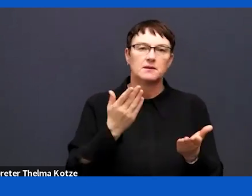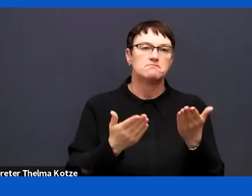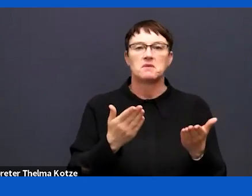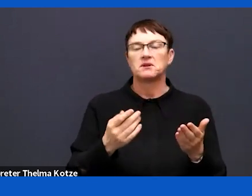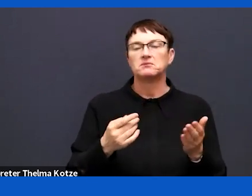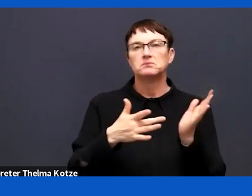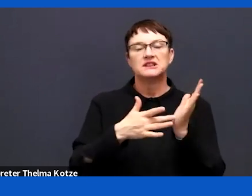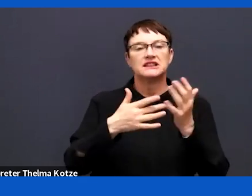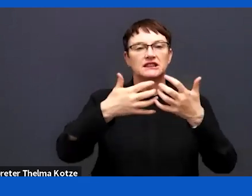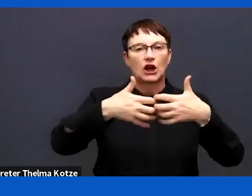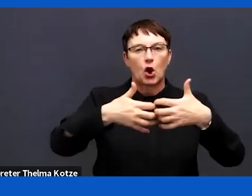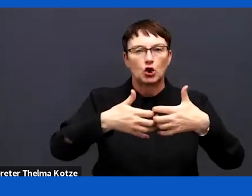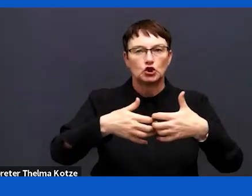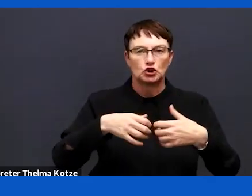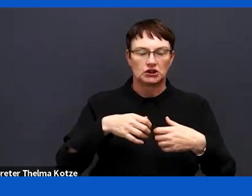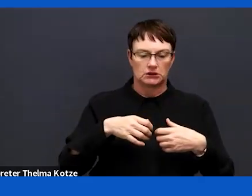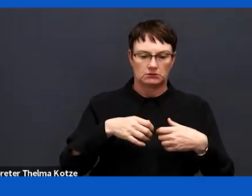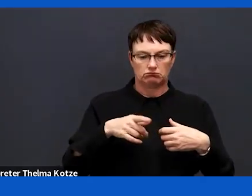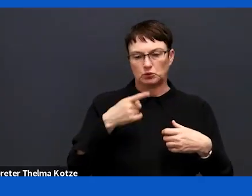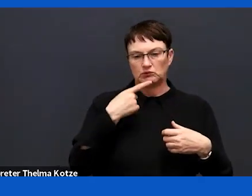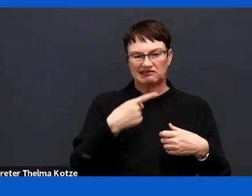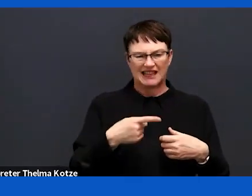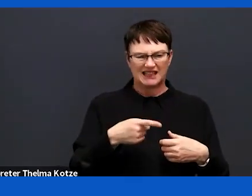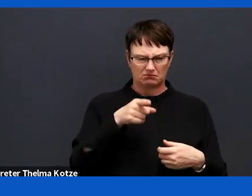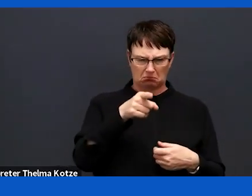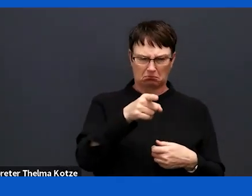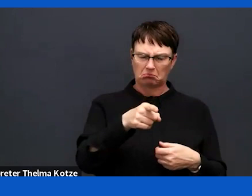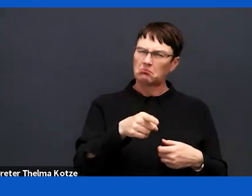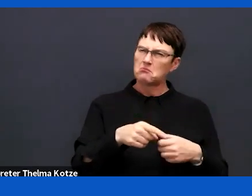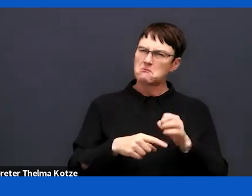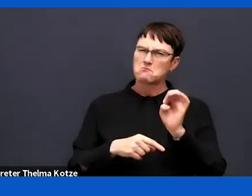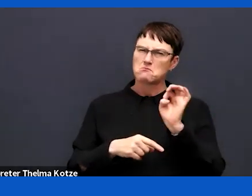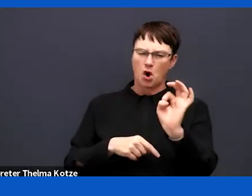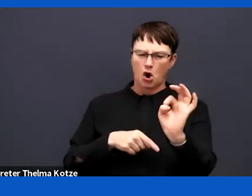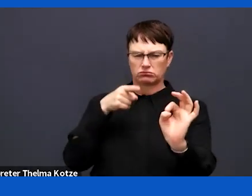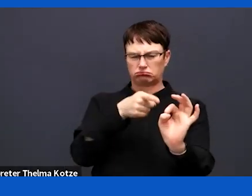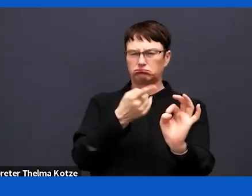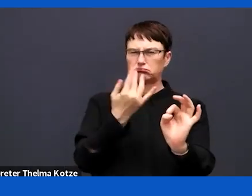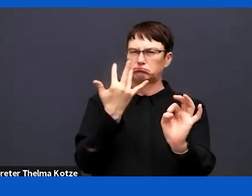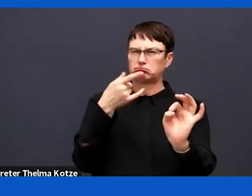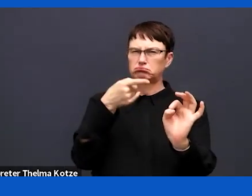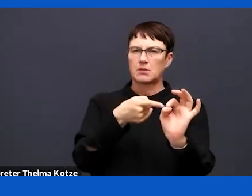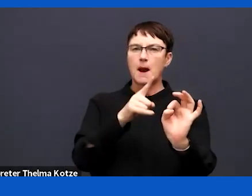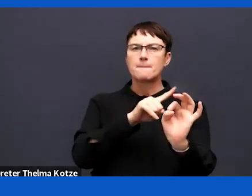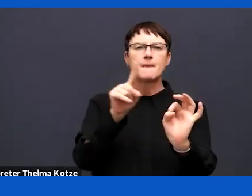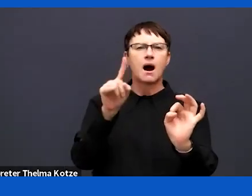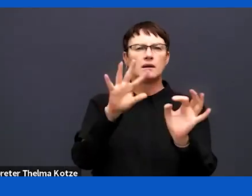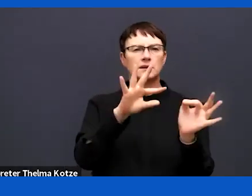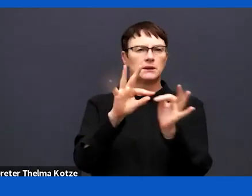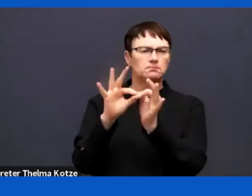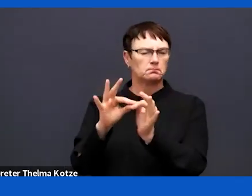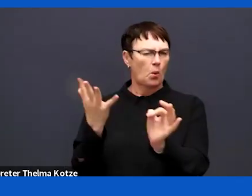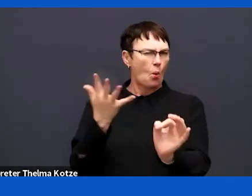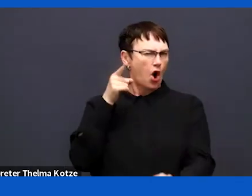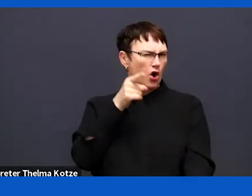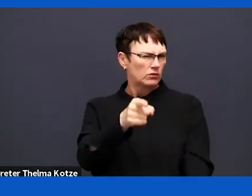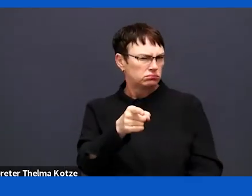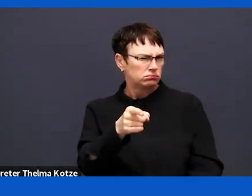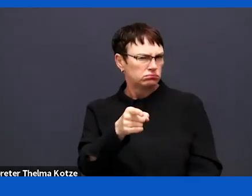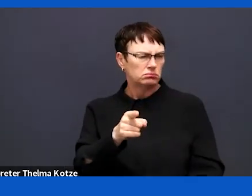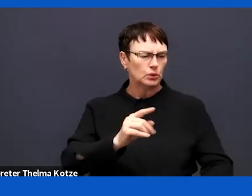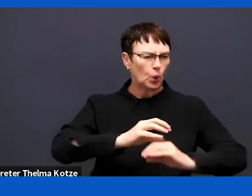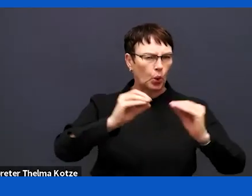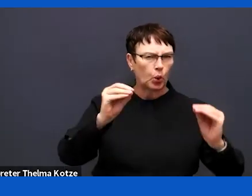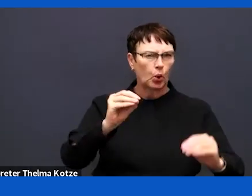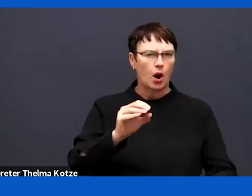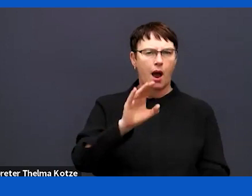identify this thing looks like a button, it doesn't have the necessary tagging for it. Therefore, that's probably an issue. That kind